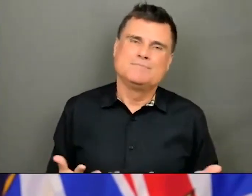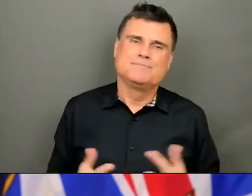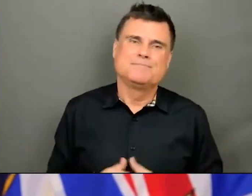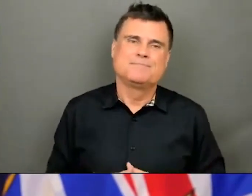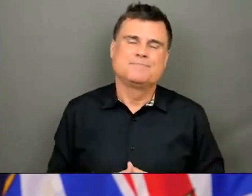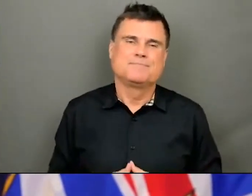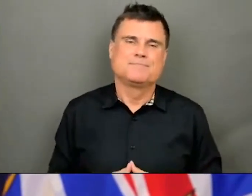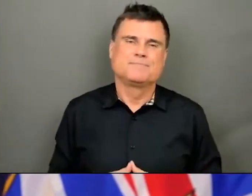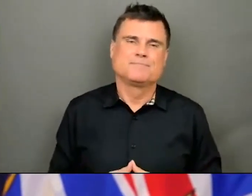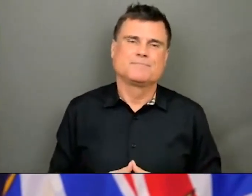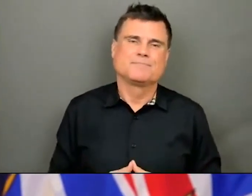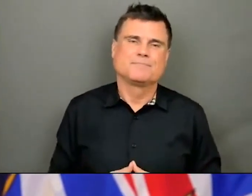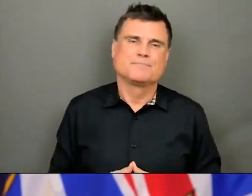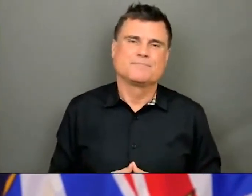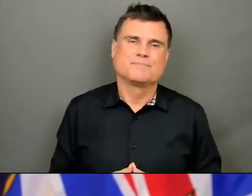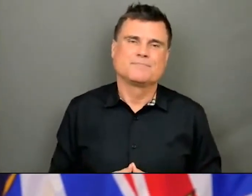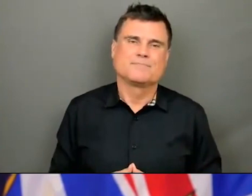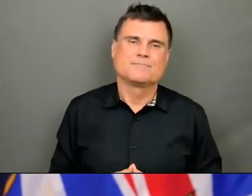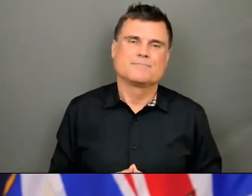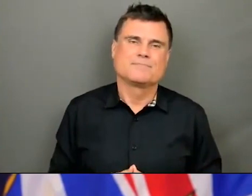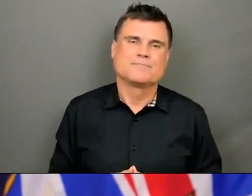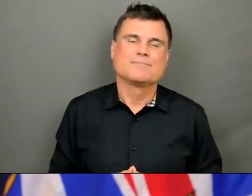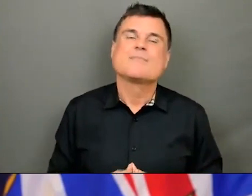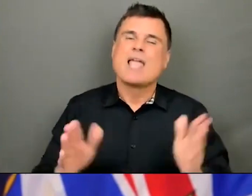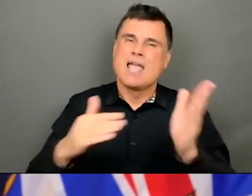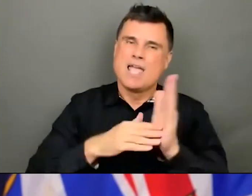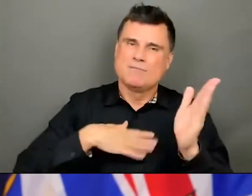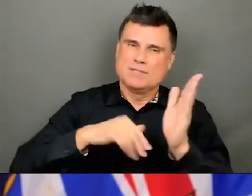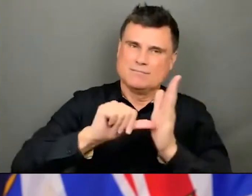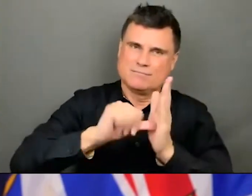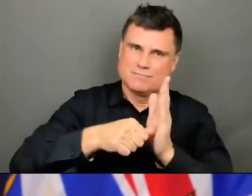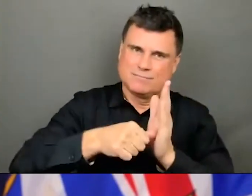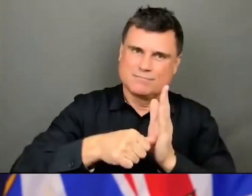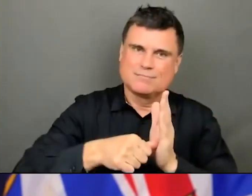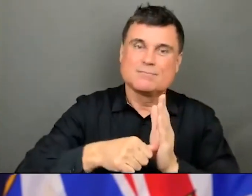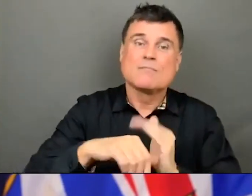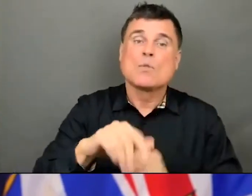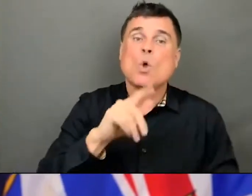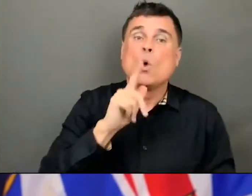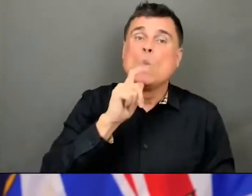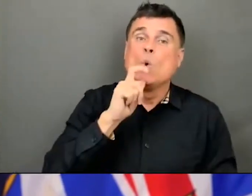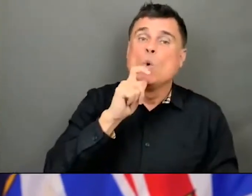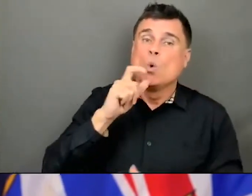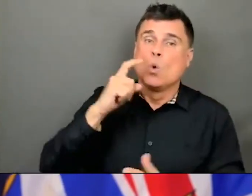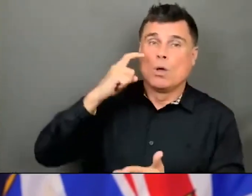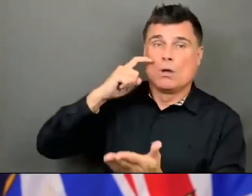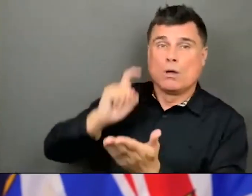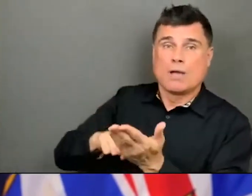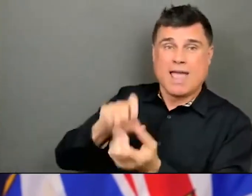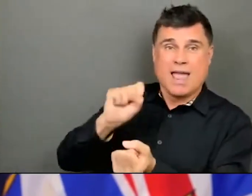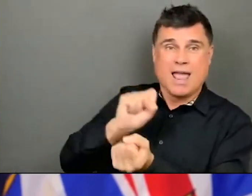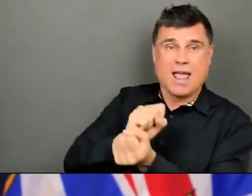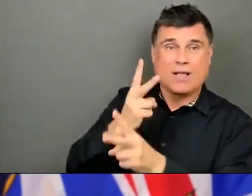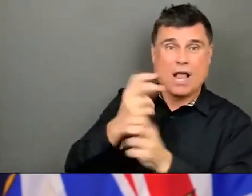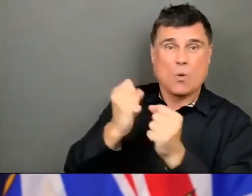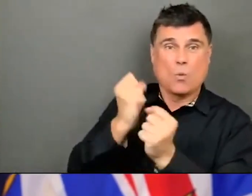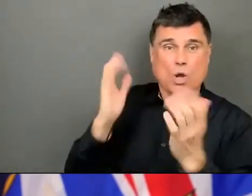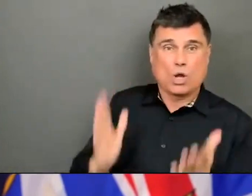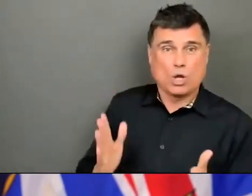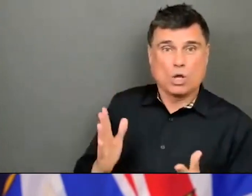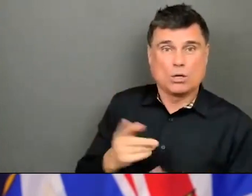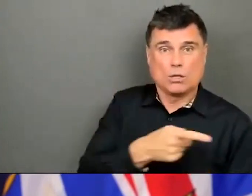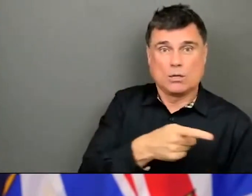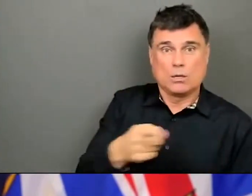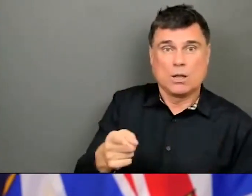this represents people who have worked at least one day every 3 months. So I think Interior Health in many communities has done just an exceptional job